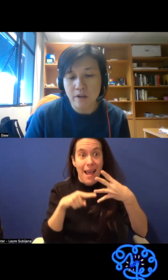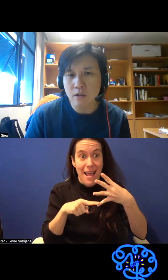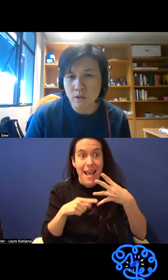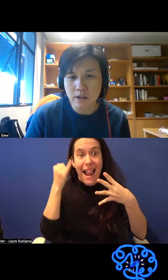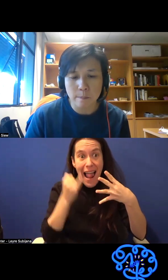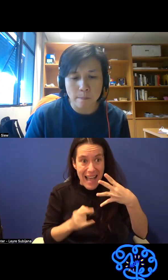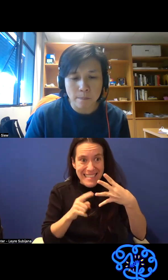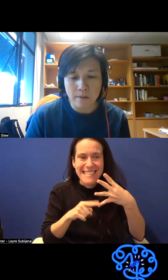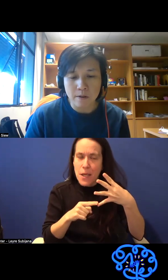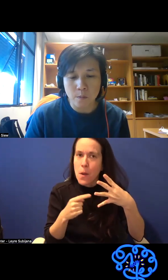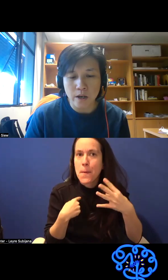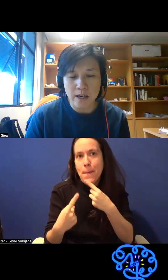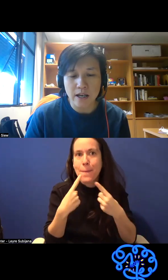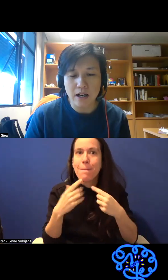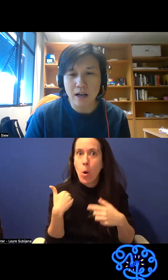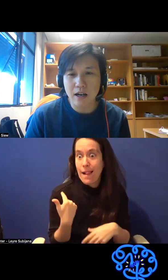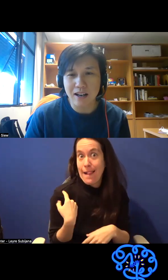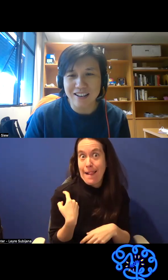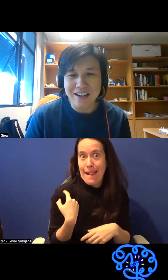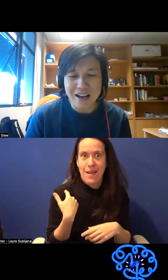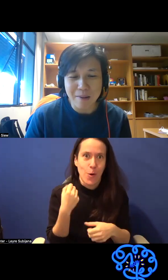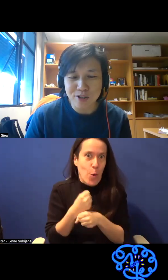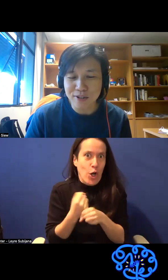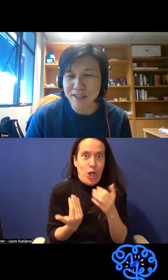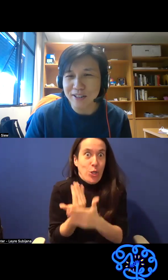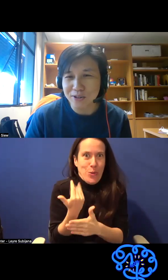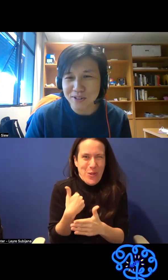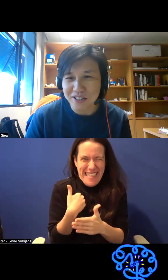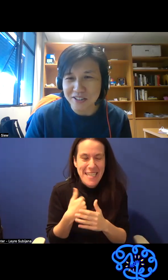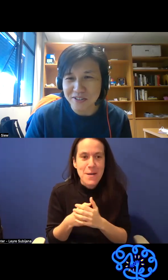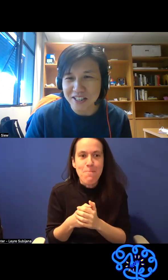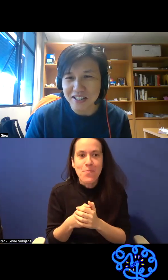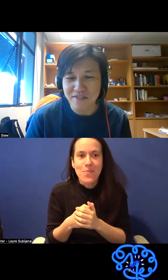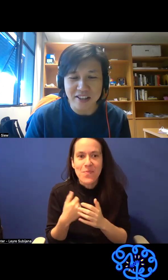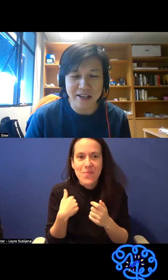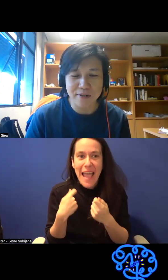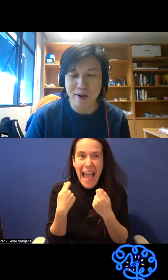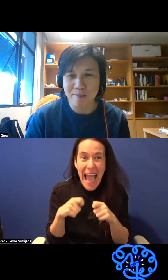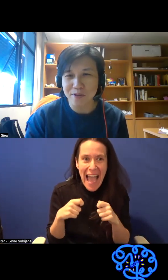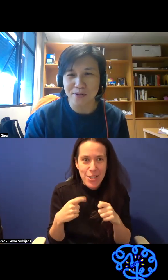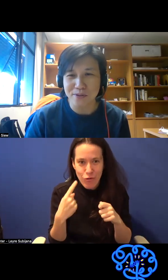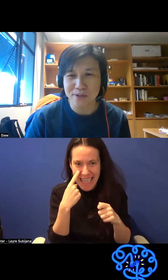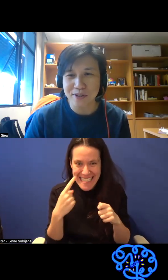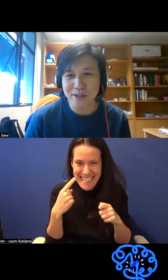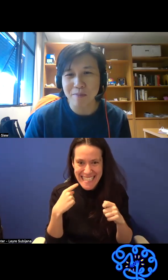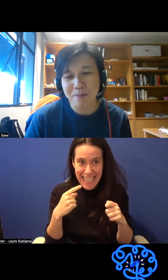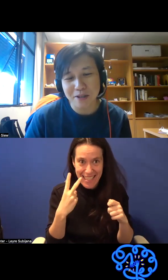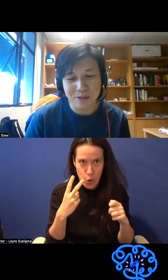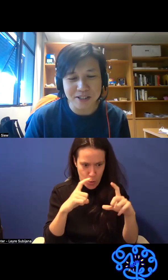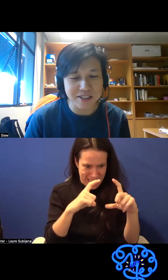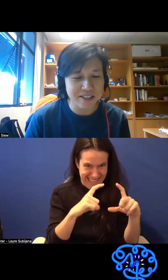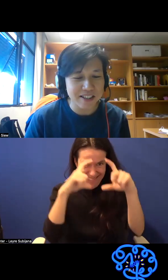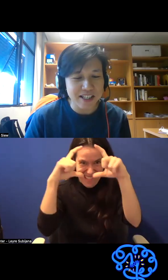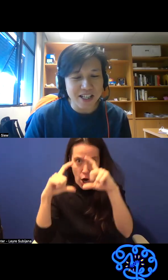more recent work where I, I'm trying to get the two circles in the Venn diagram to come a